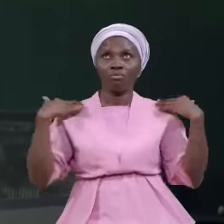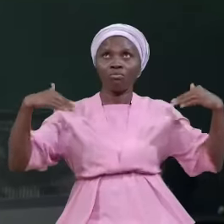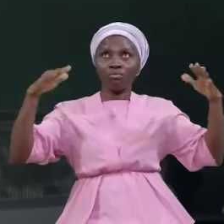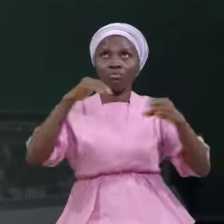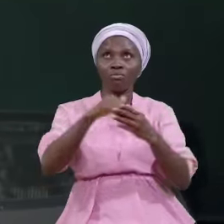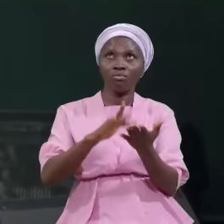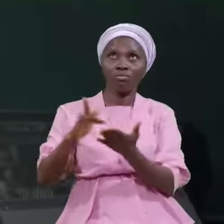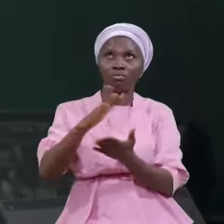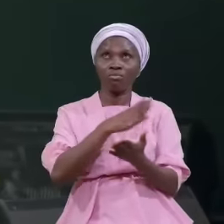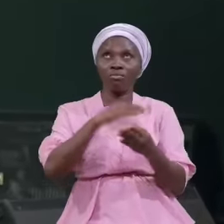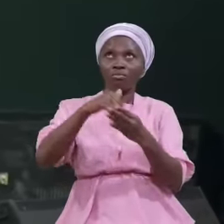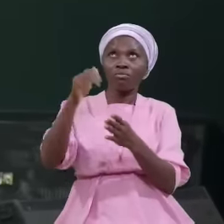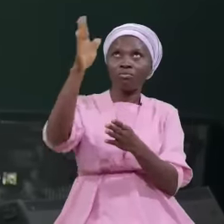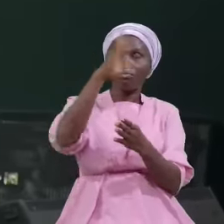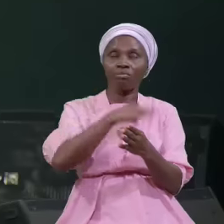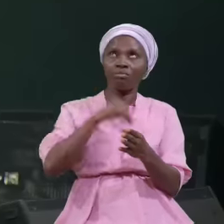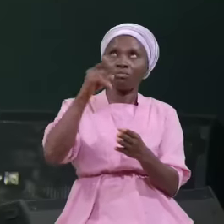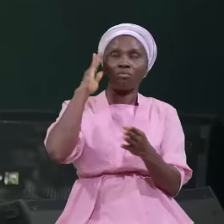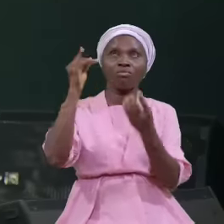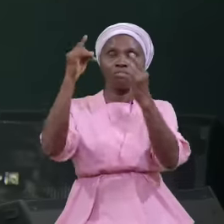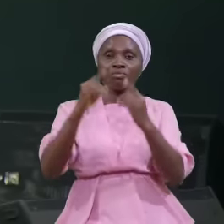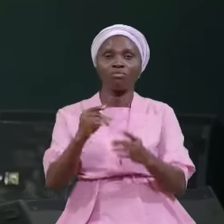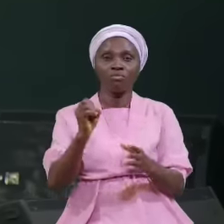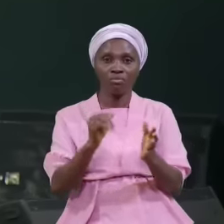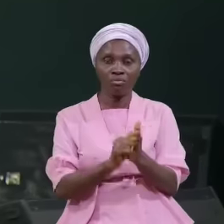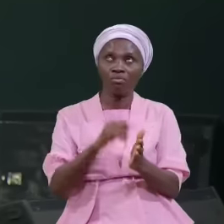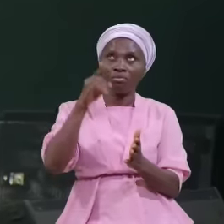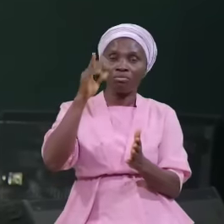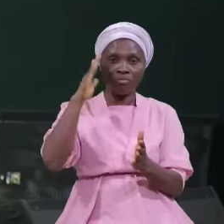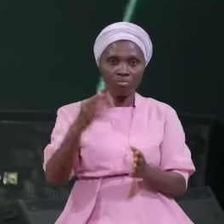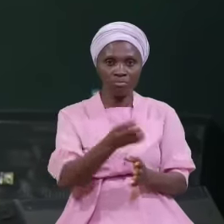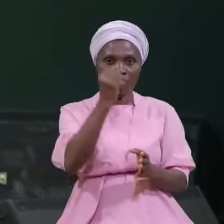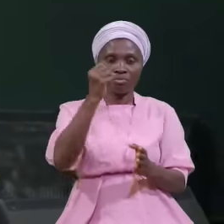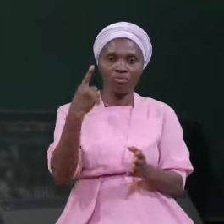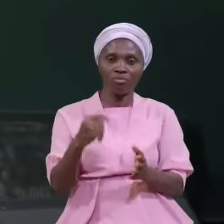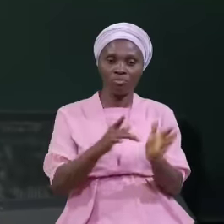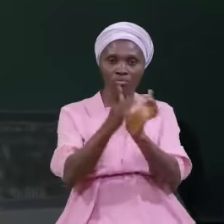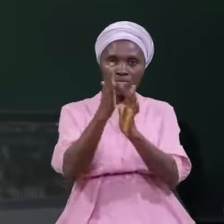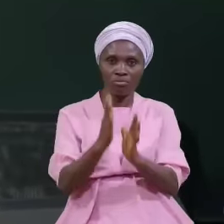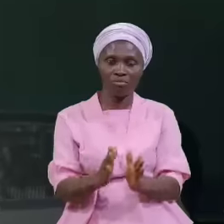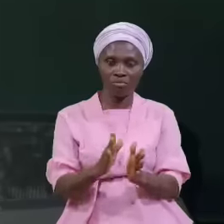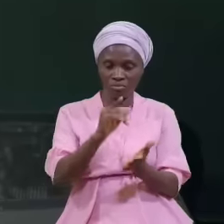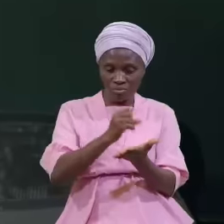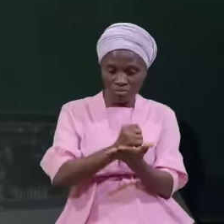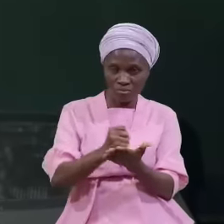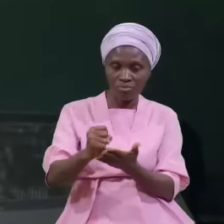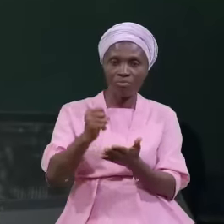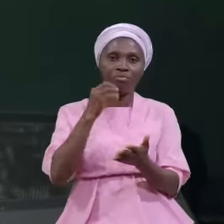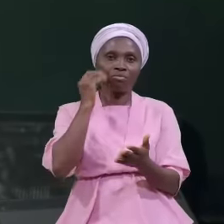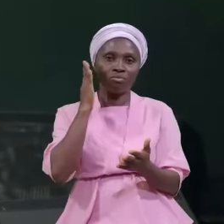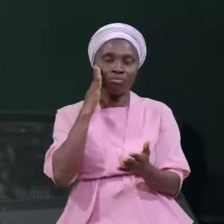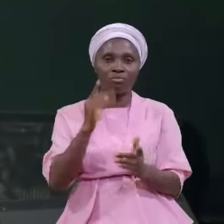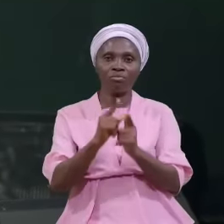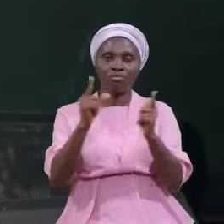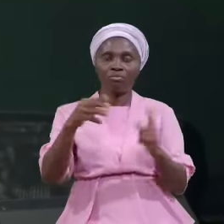and he will come so that he'll take the saints home, supernatural. Then there'll be time of great tribulation after